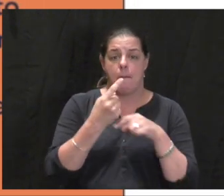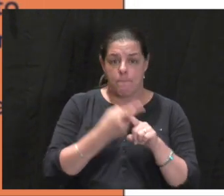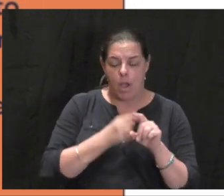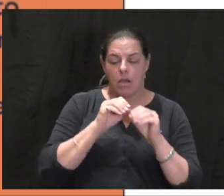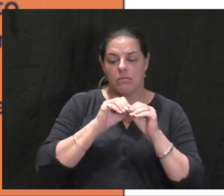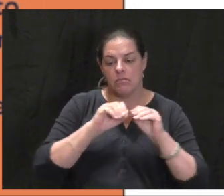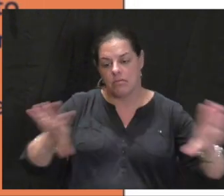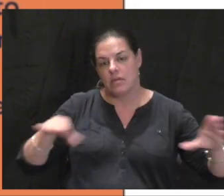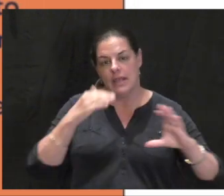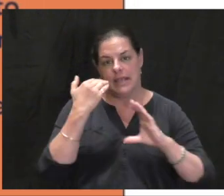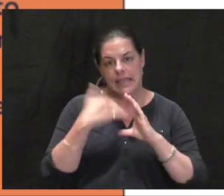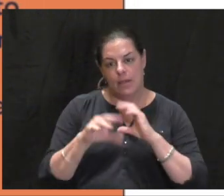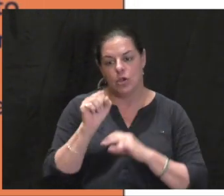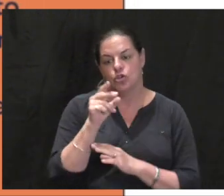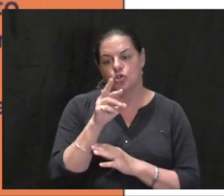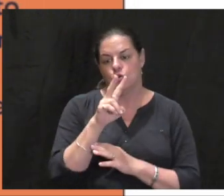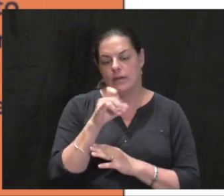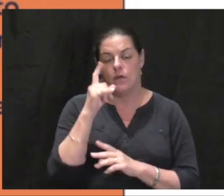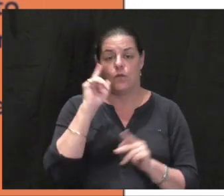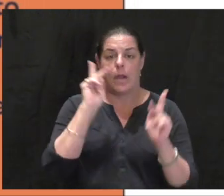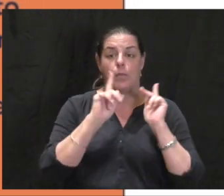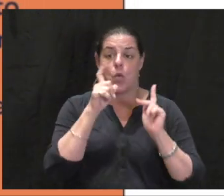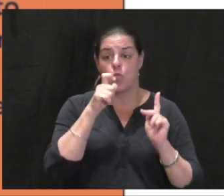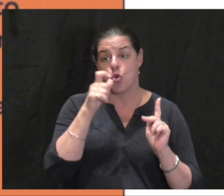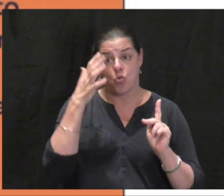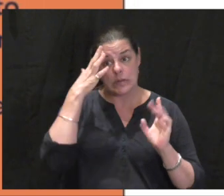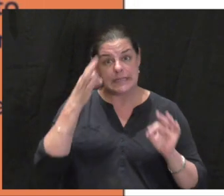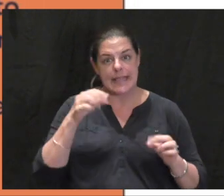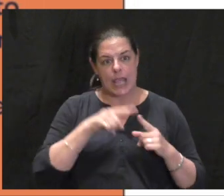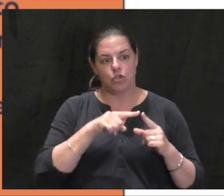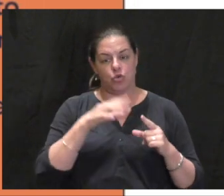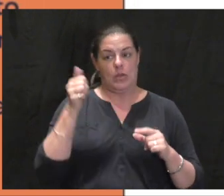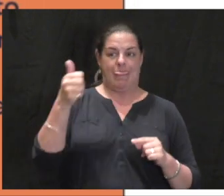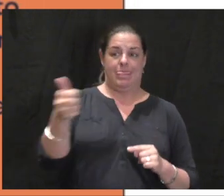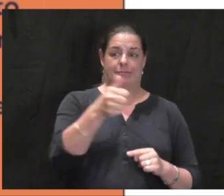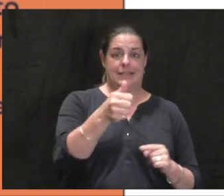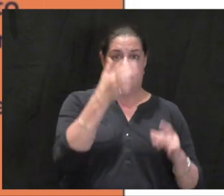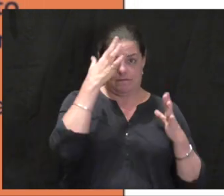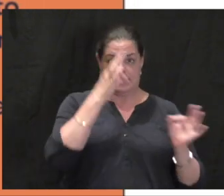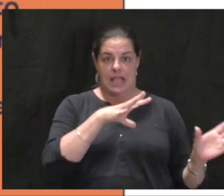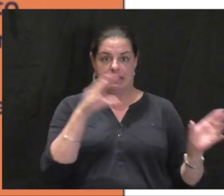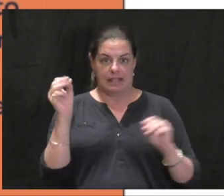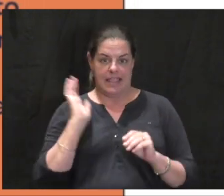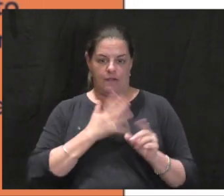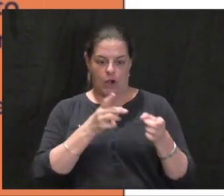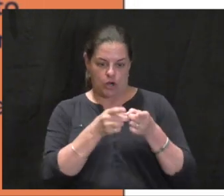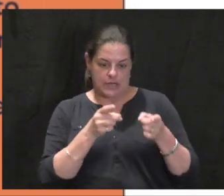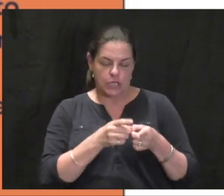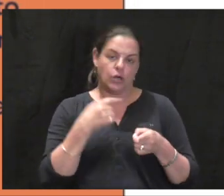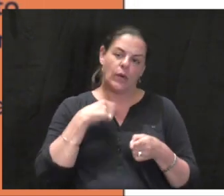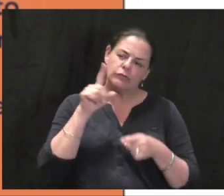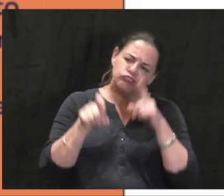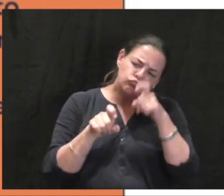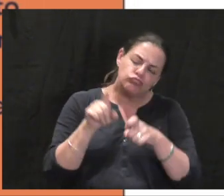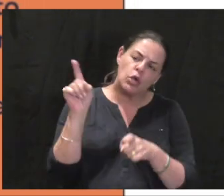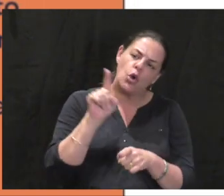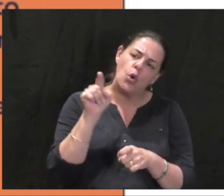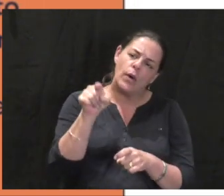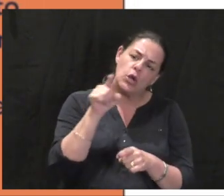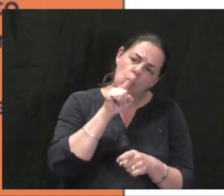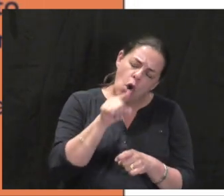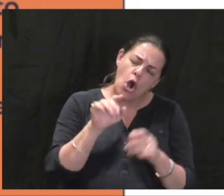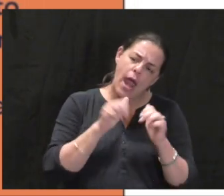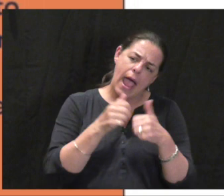with the district? Why did you leave? Are there factors that could have contributed to your decision to stay? And what that's offered us is really given us some